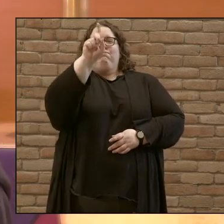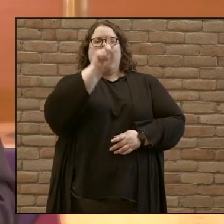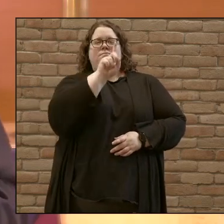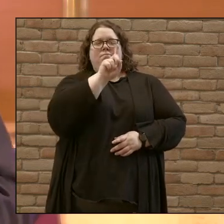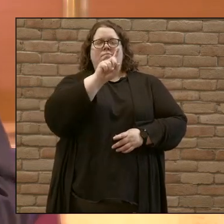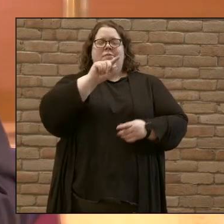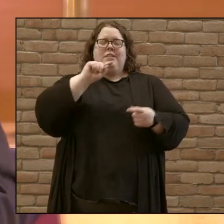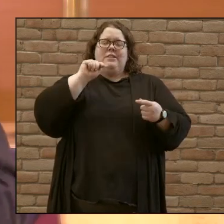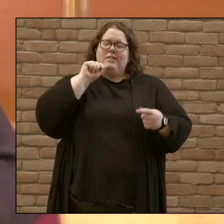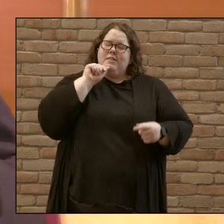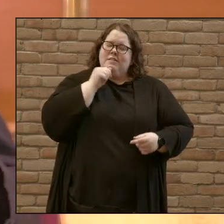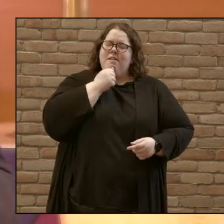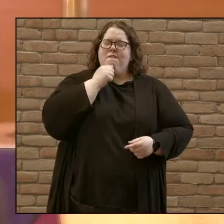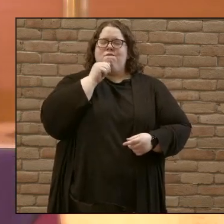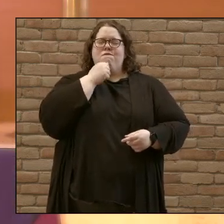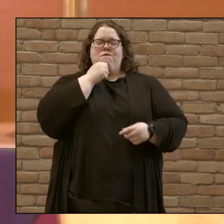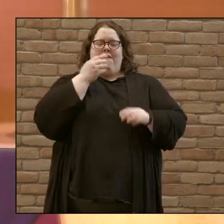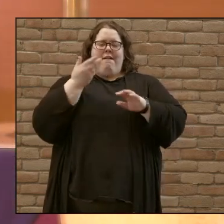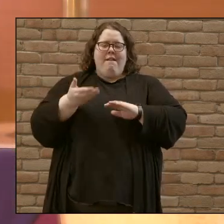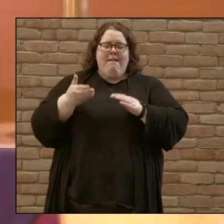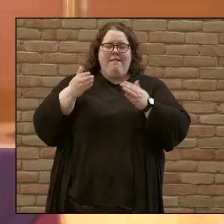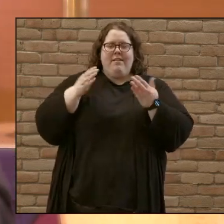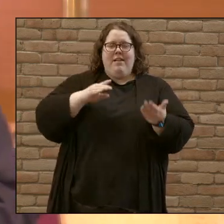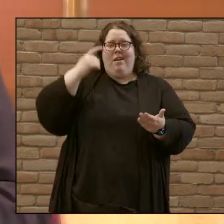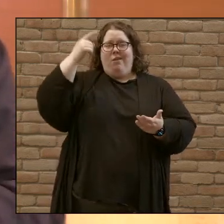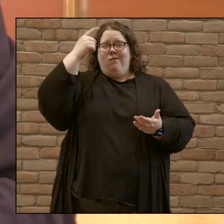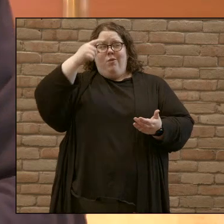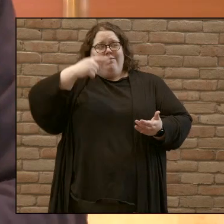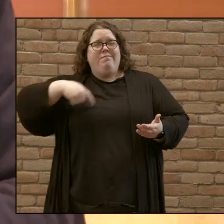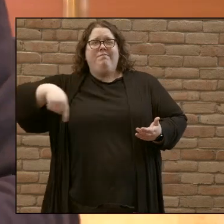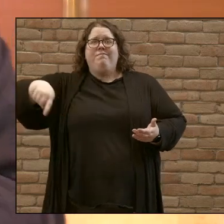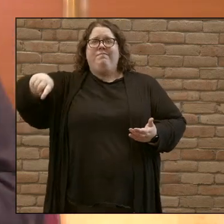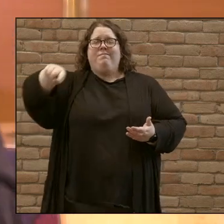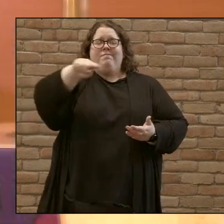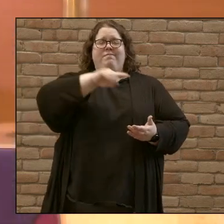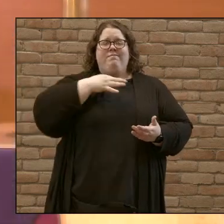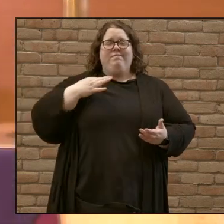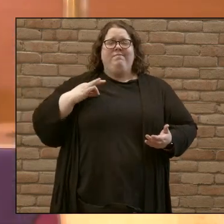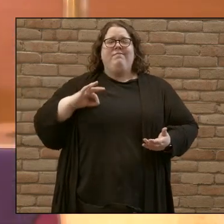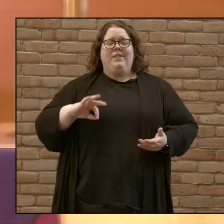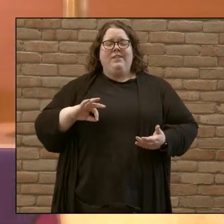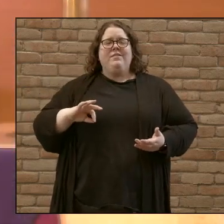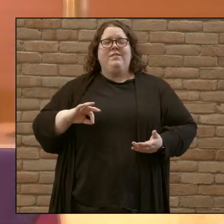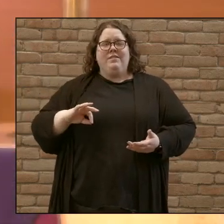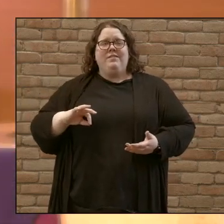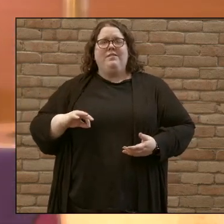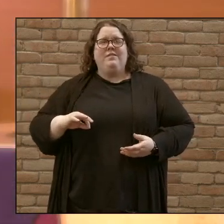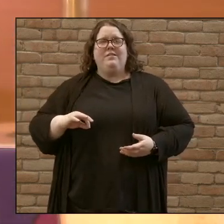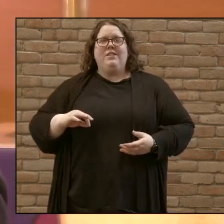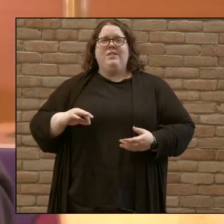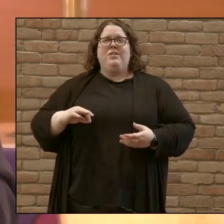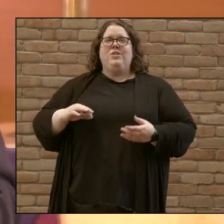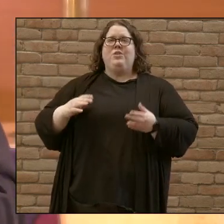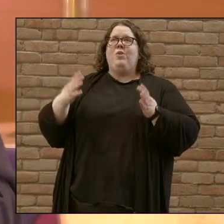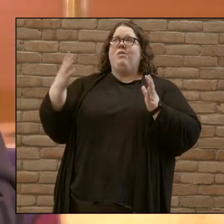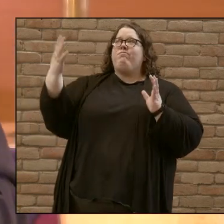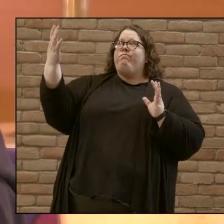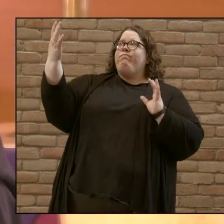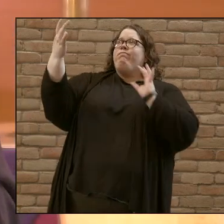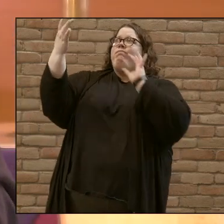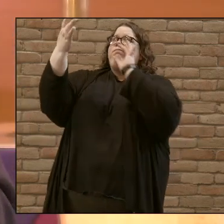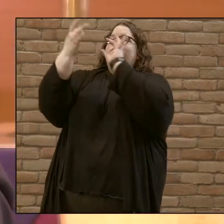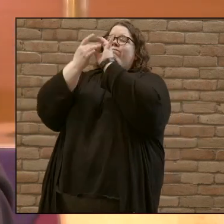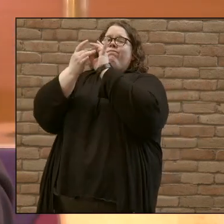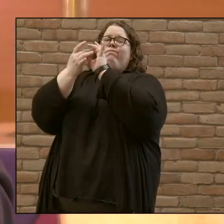die for the sake of humanity, to reconcile us to God, we cannot